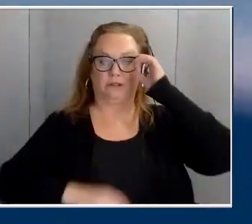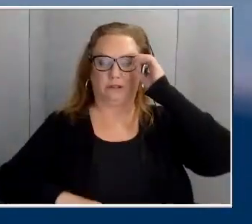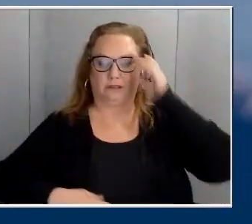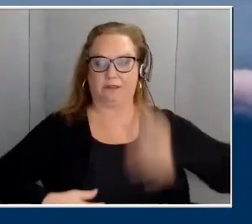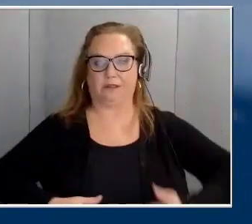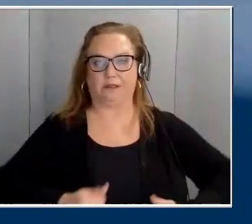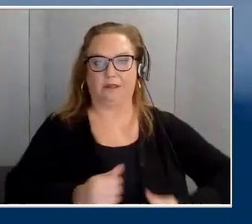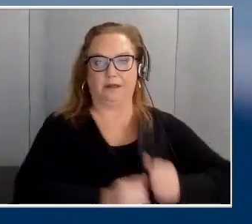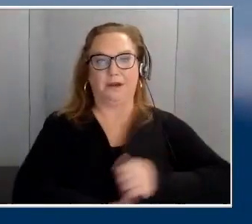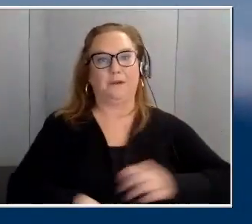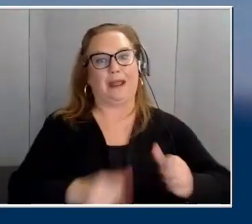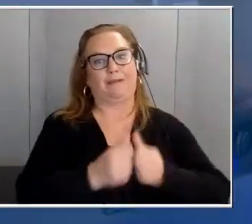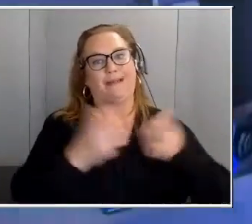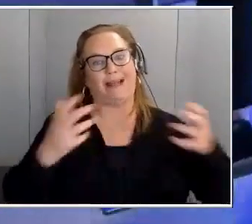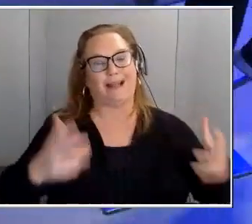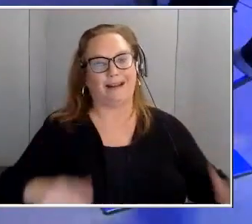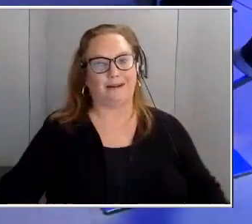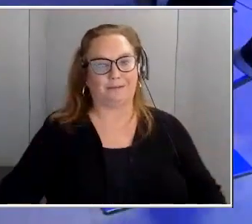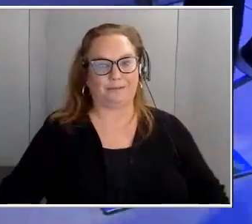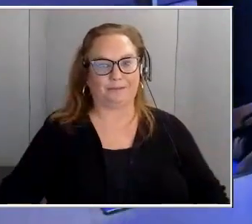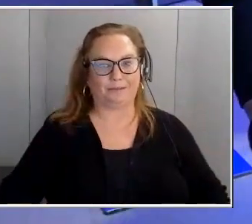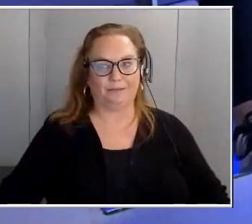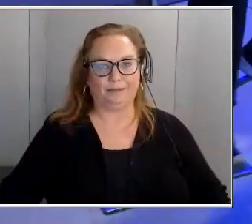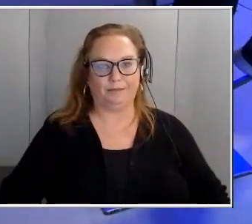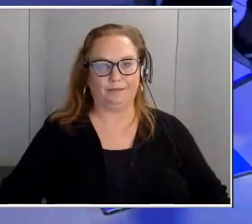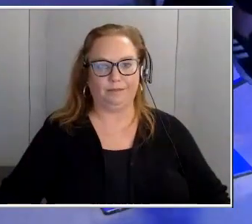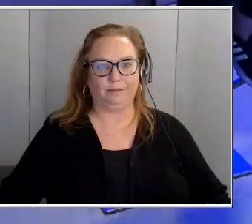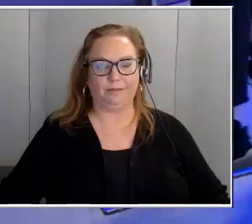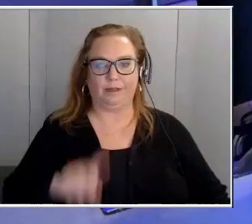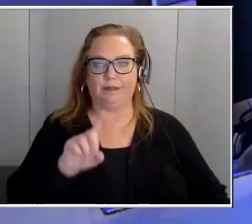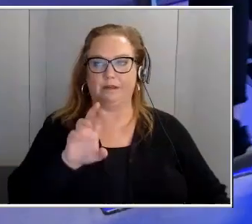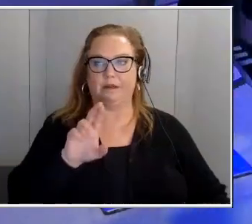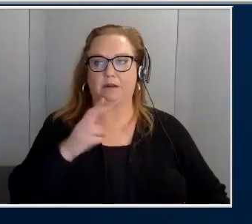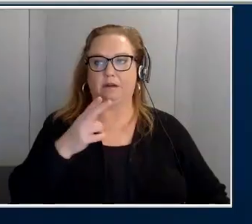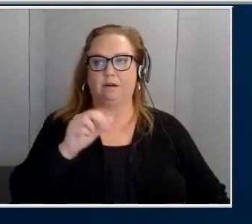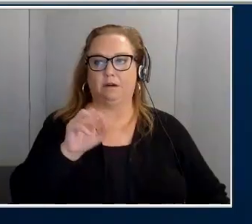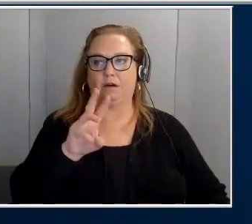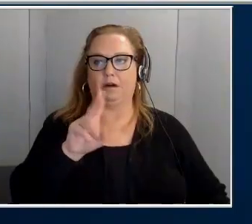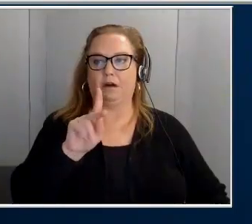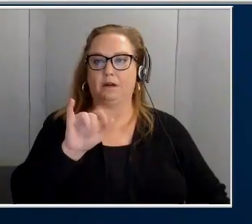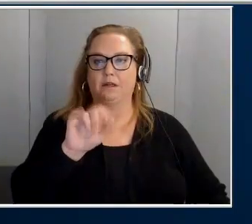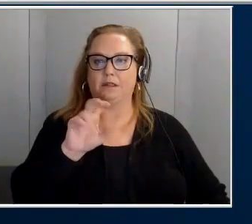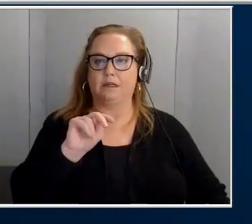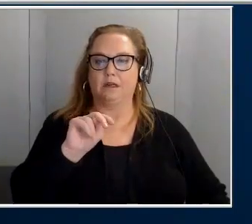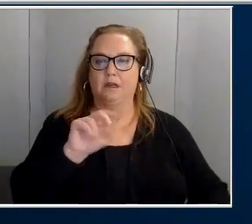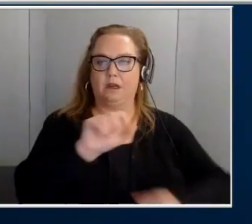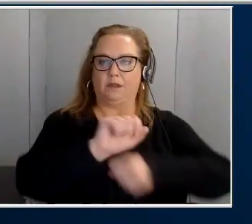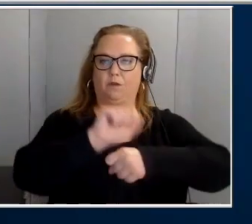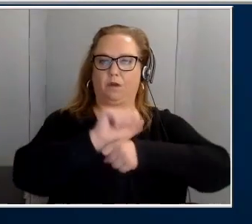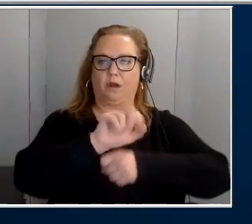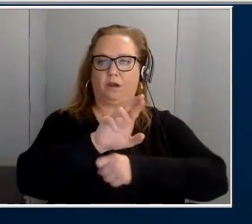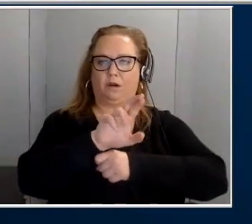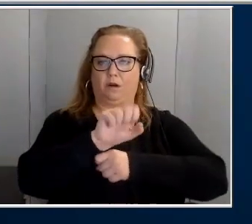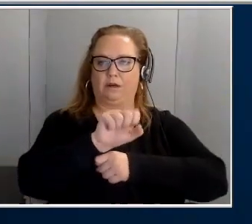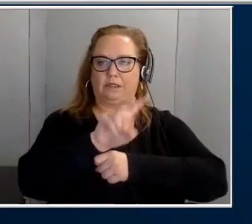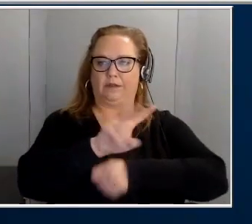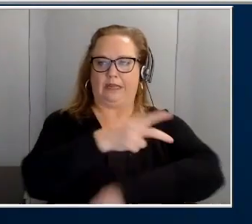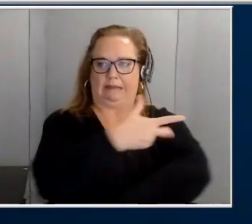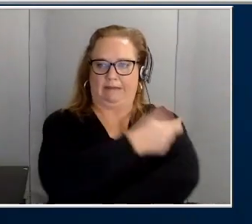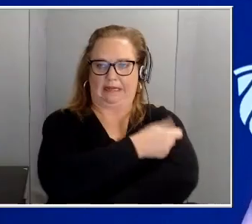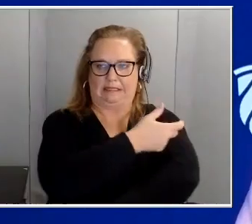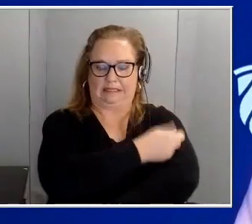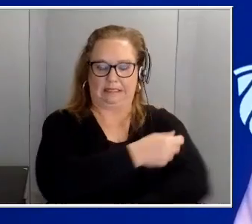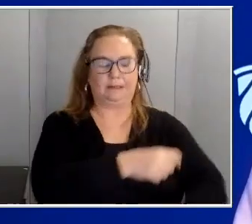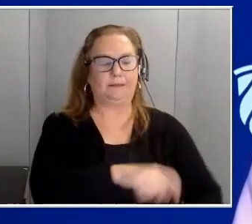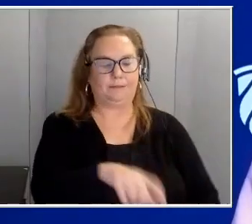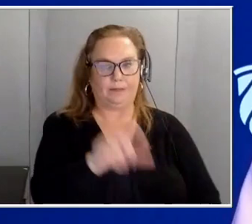we've got a bunch of them. I am going to ask you this though, Dr. Hawkinson, first. Angela wants to know, they're working on an RSV vaccine, correct? Yeah,